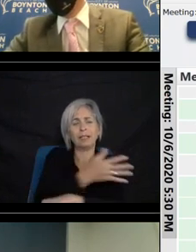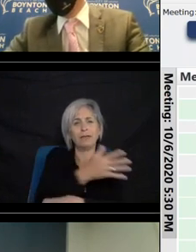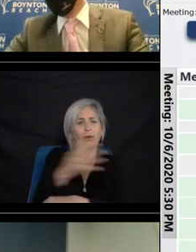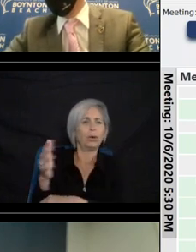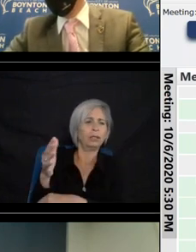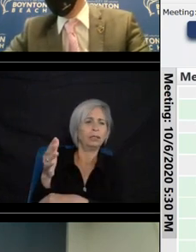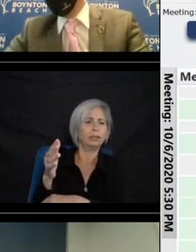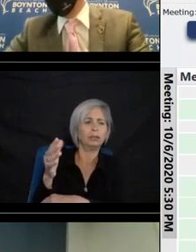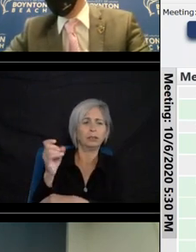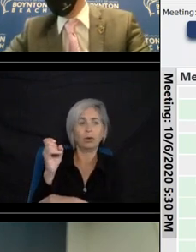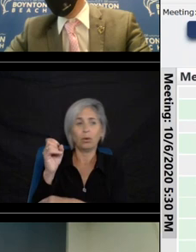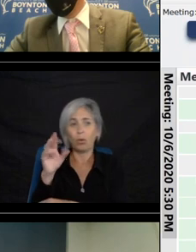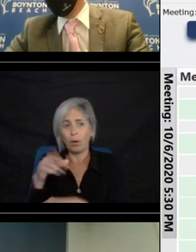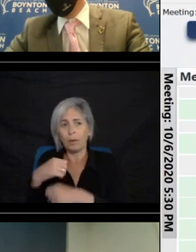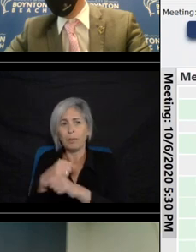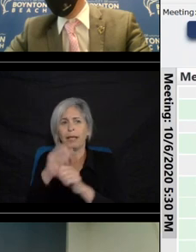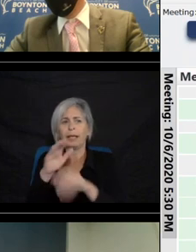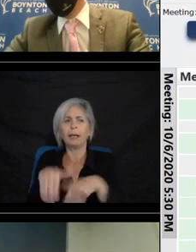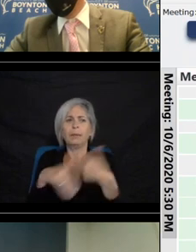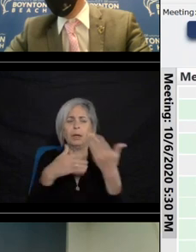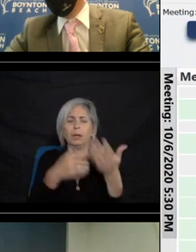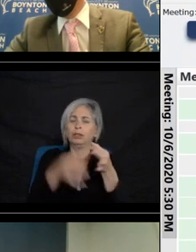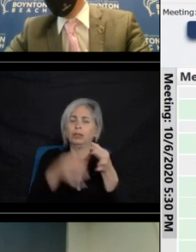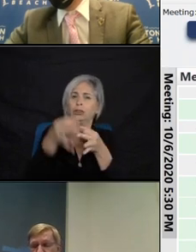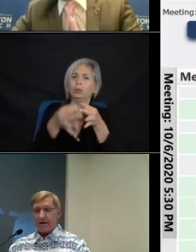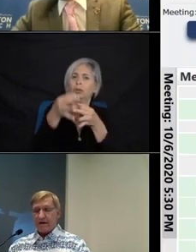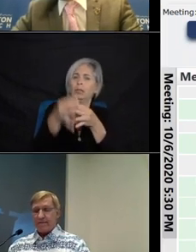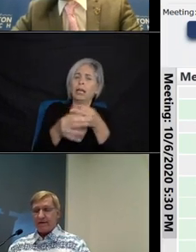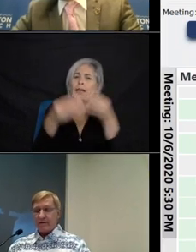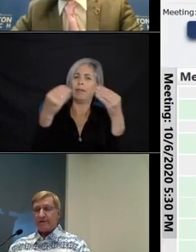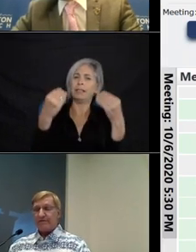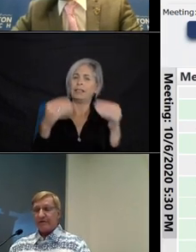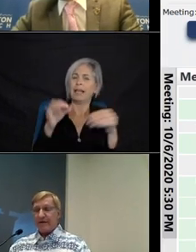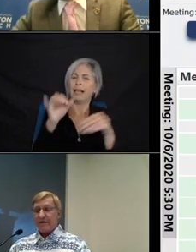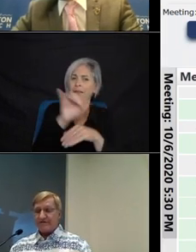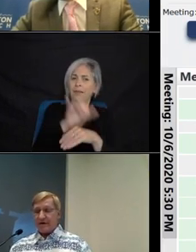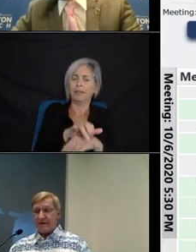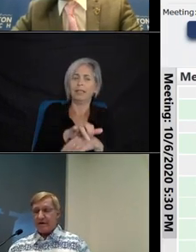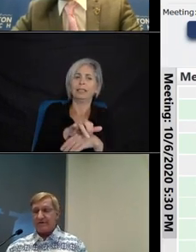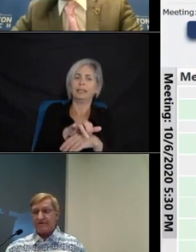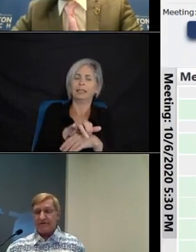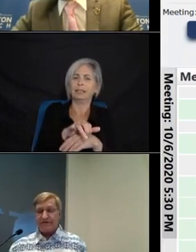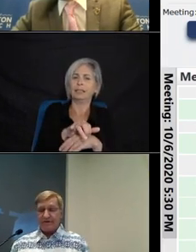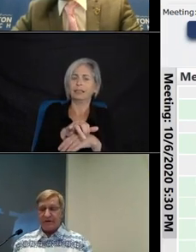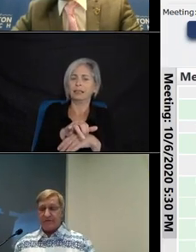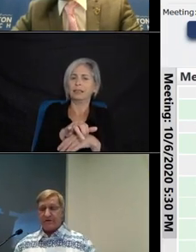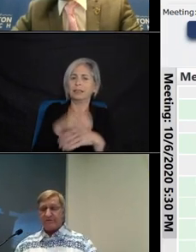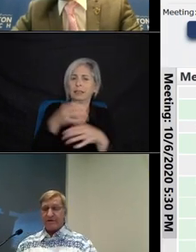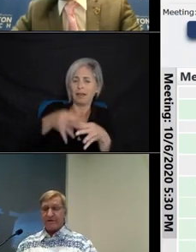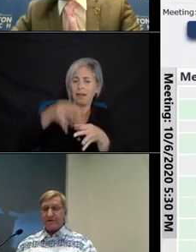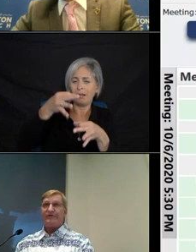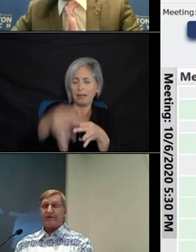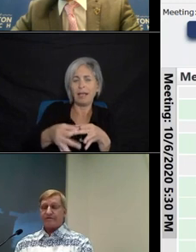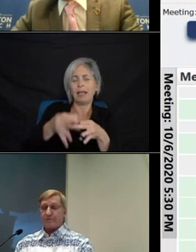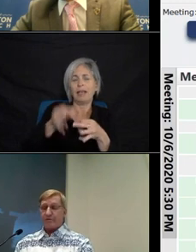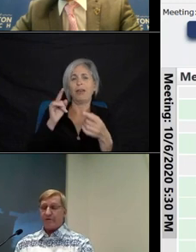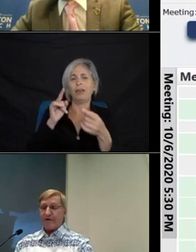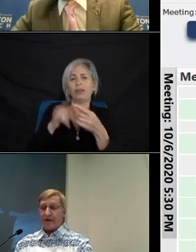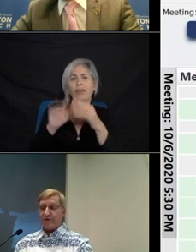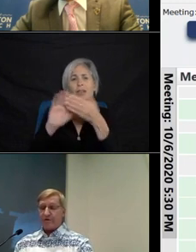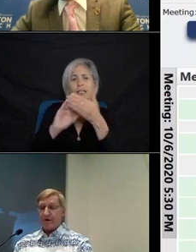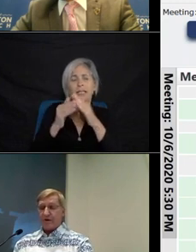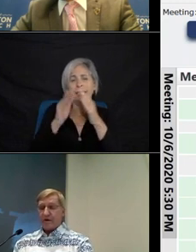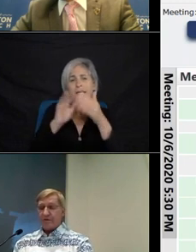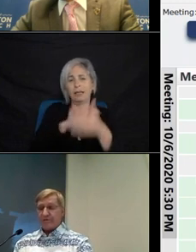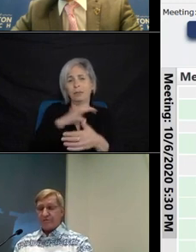or make a motion to delay until the sale, delay the sale until the city commission can assess the